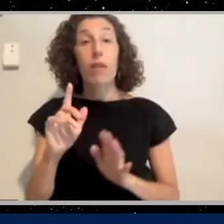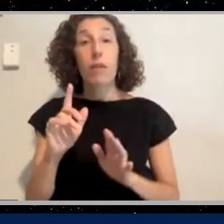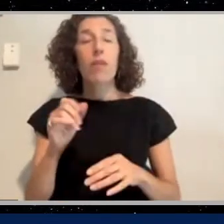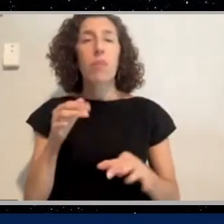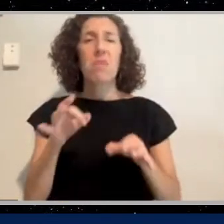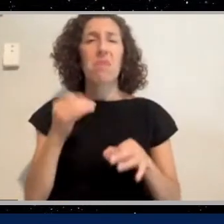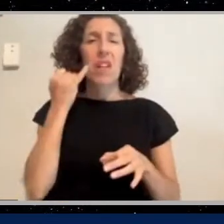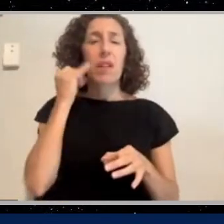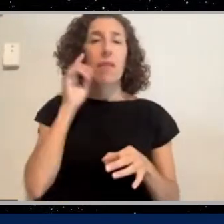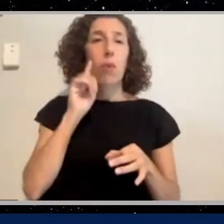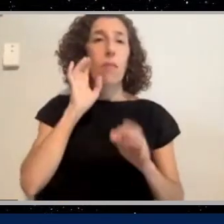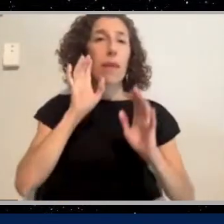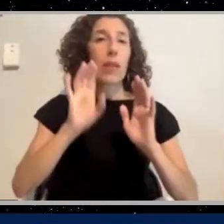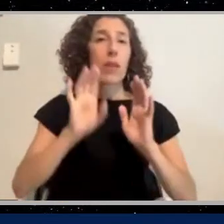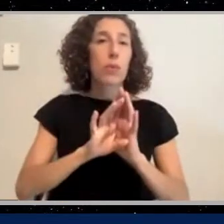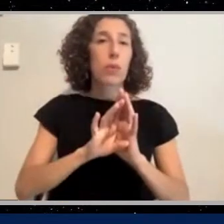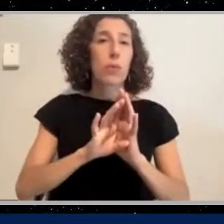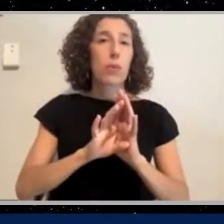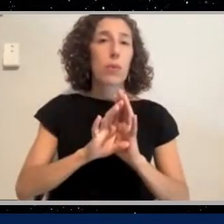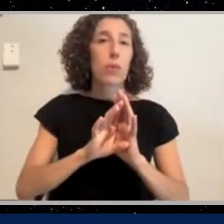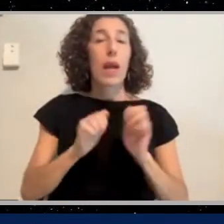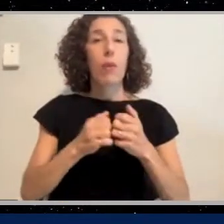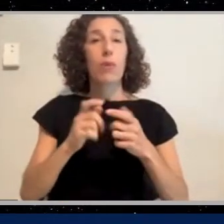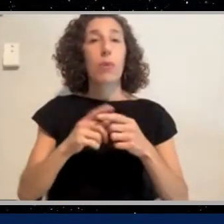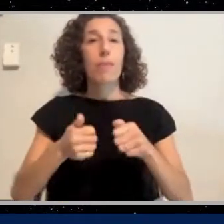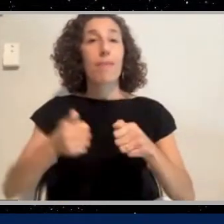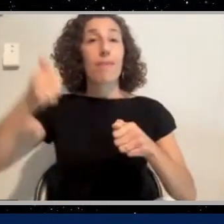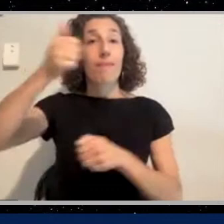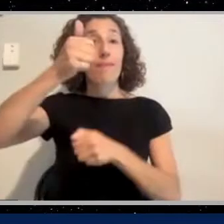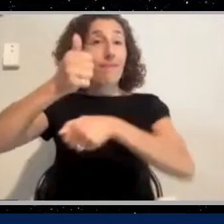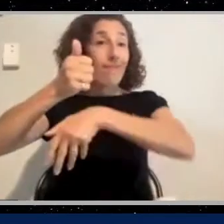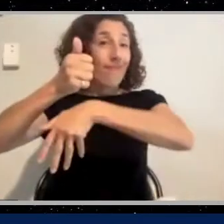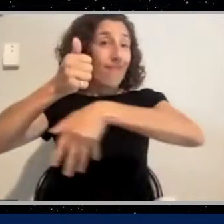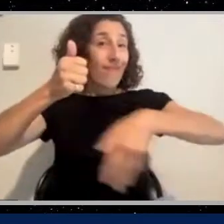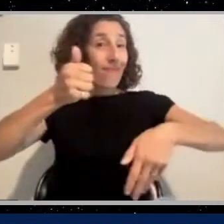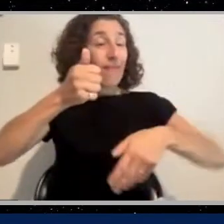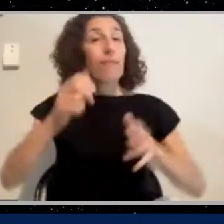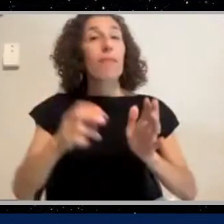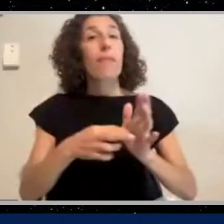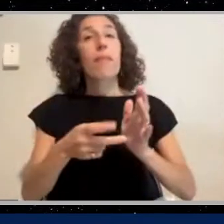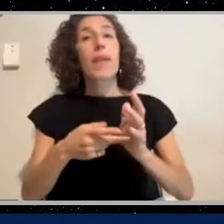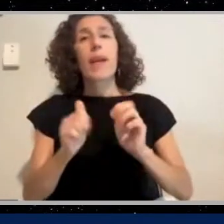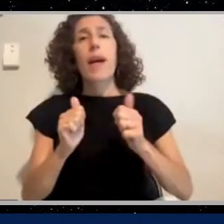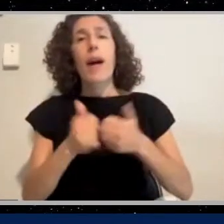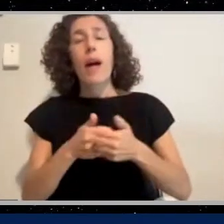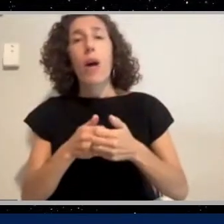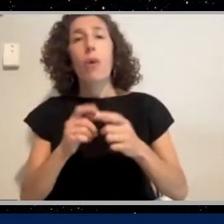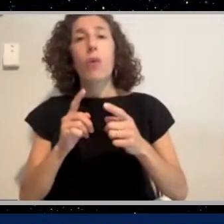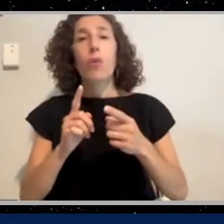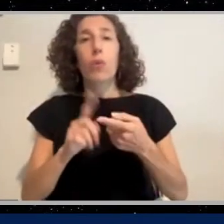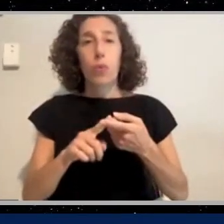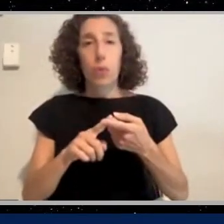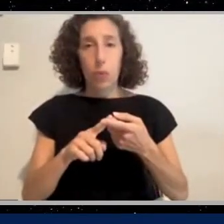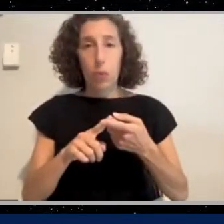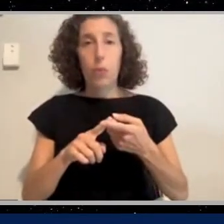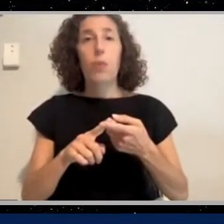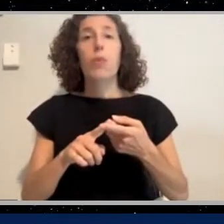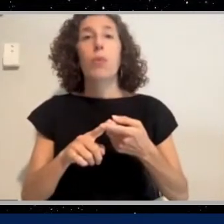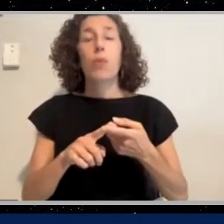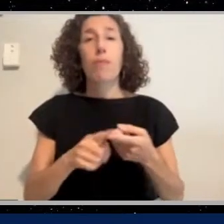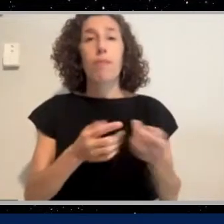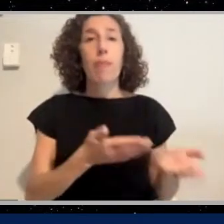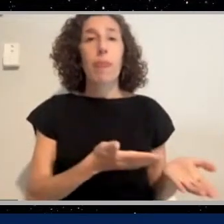that entrepreneurs, students, academia, small businesses, even the general